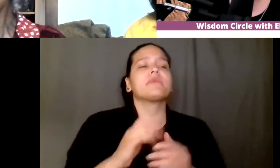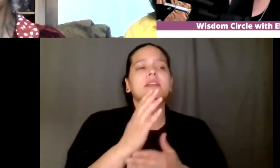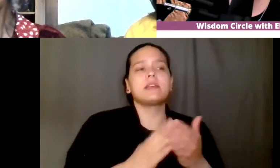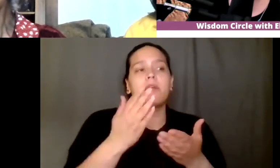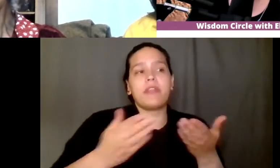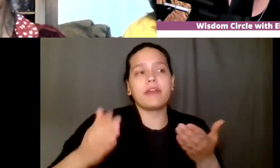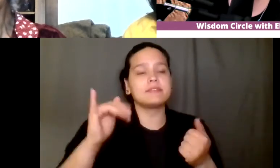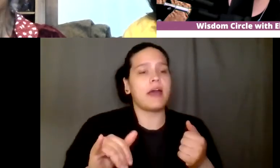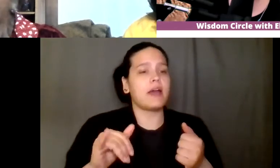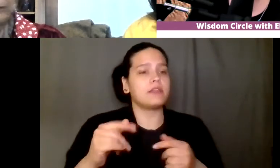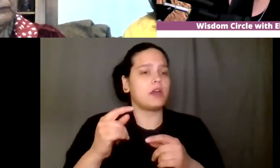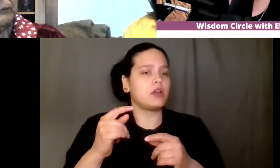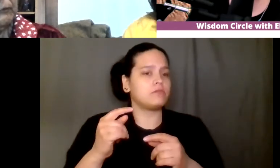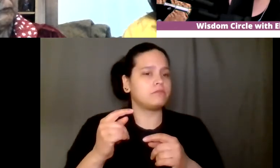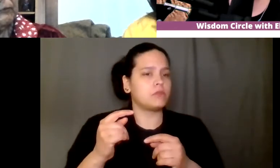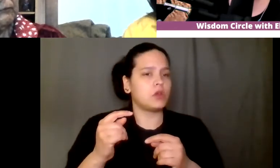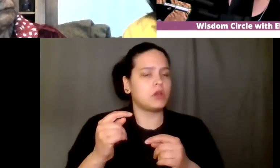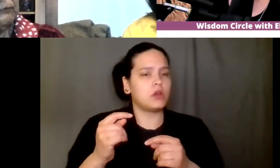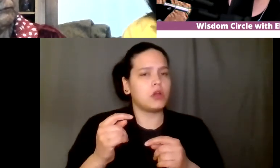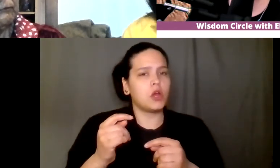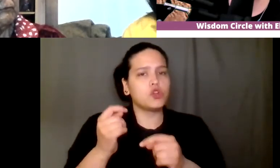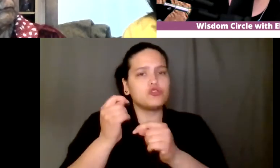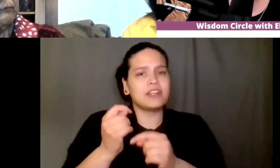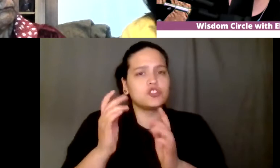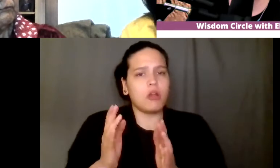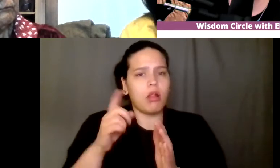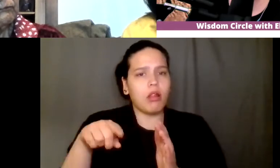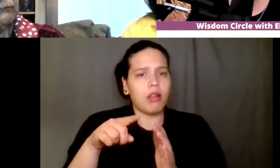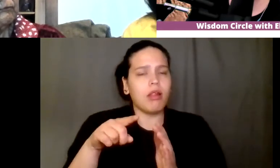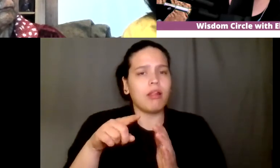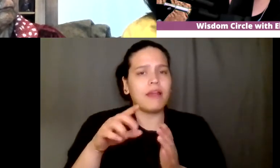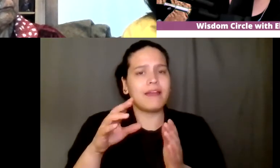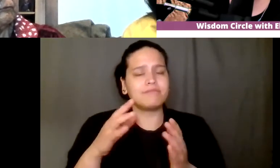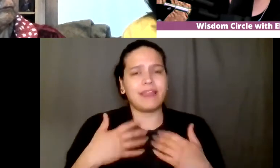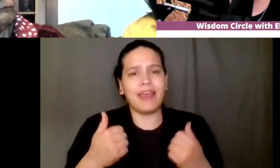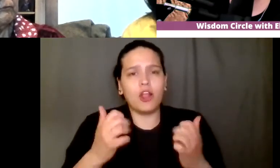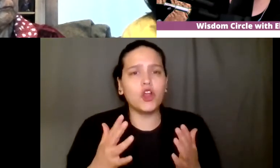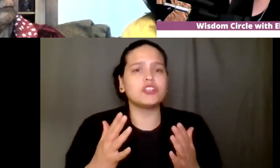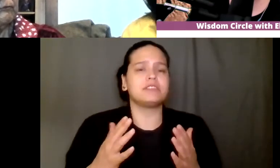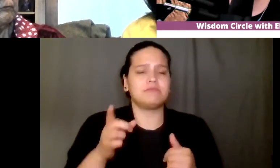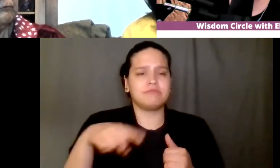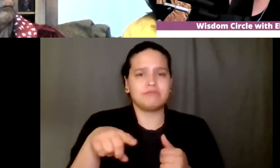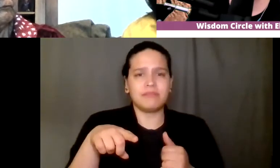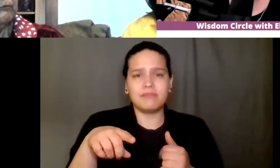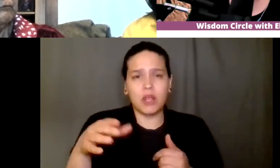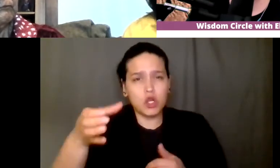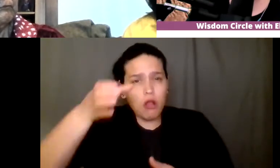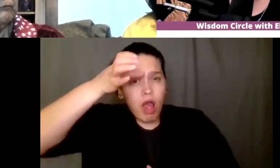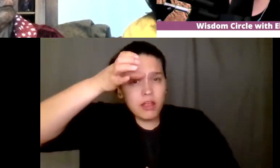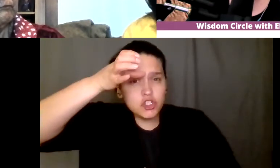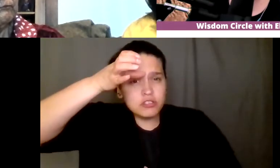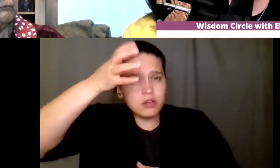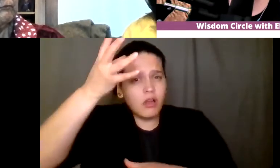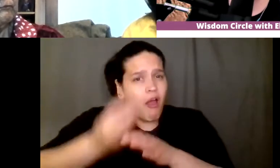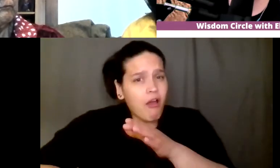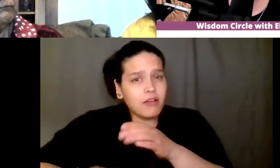the herbs, the herbalists, they're no longer here. No one took the time to learn those things. And then